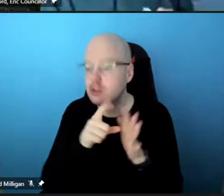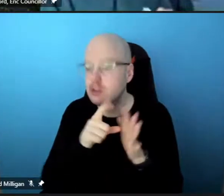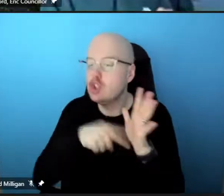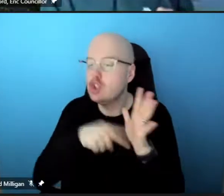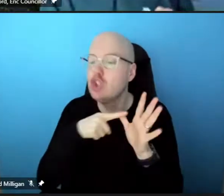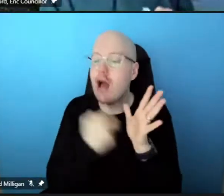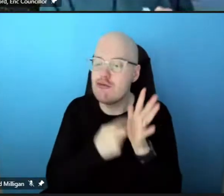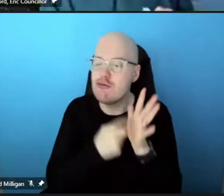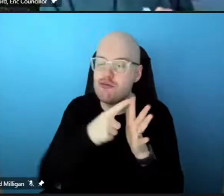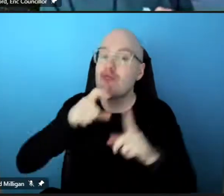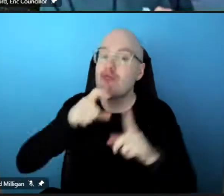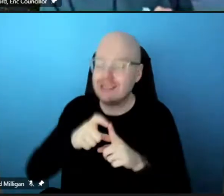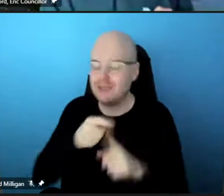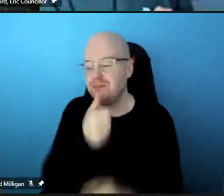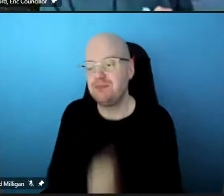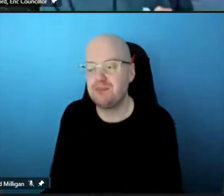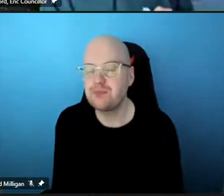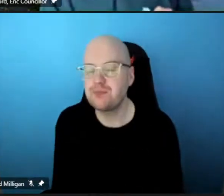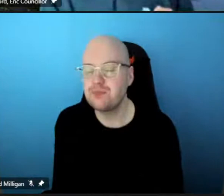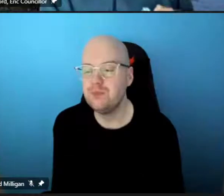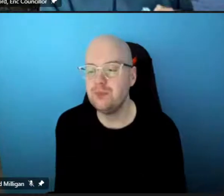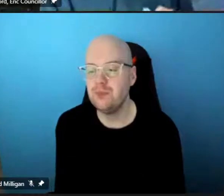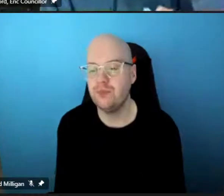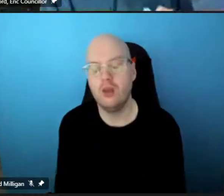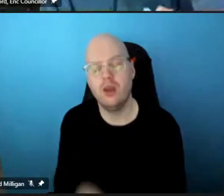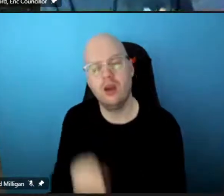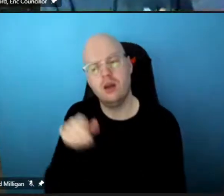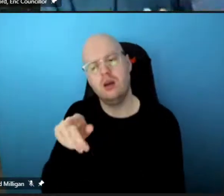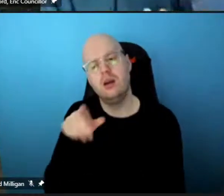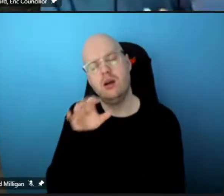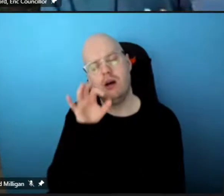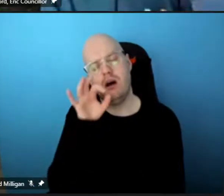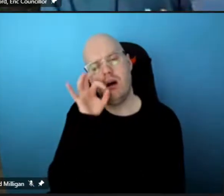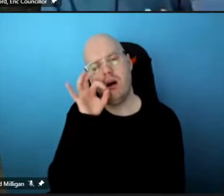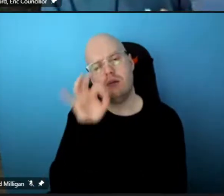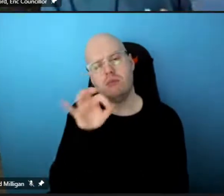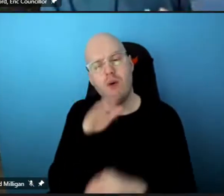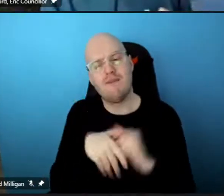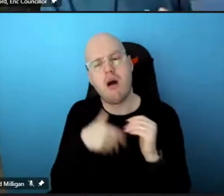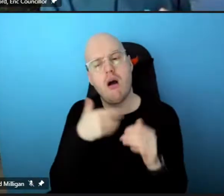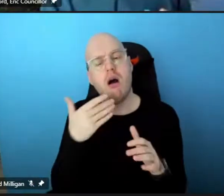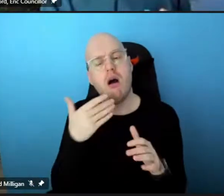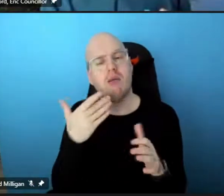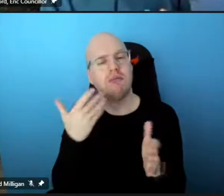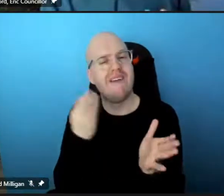Thanks, Chair. It was just to ask about the financial implications,